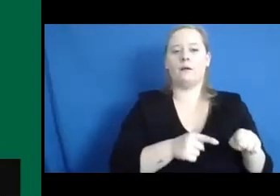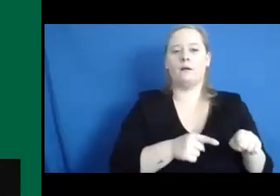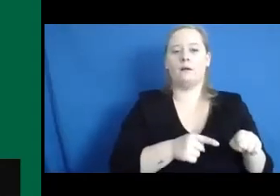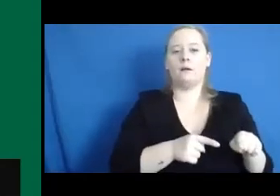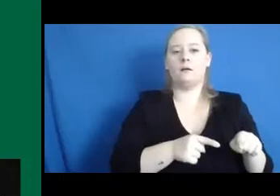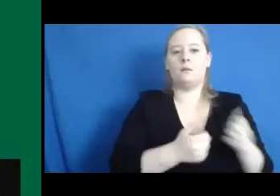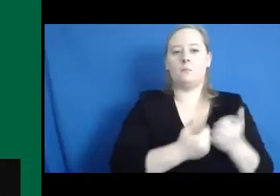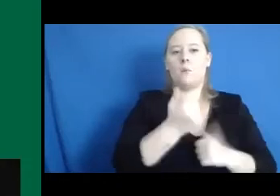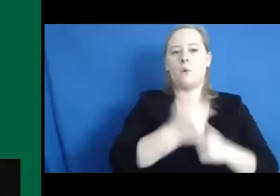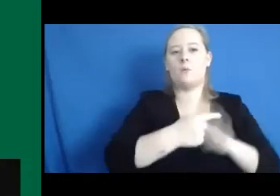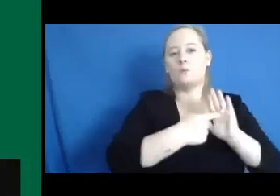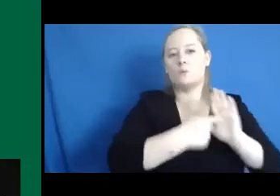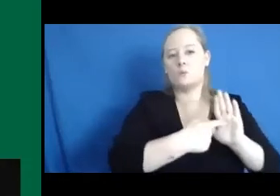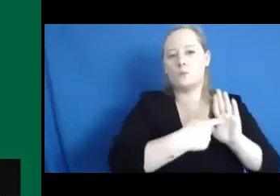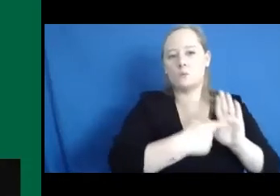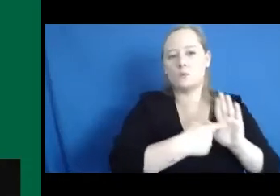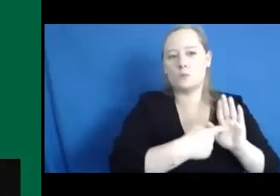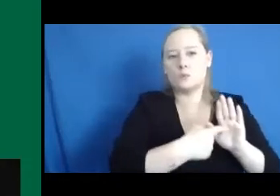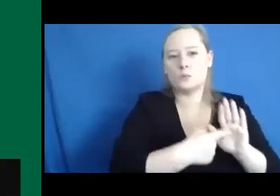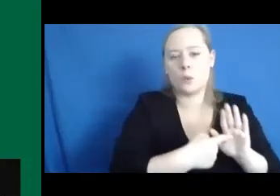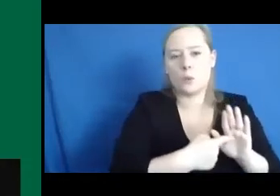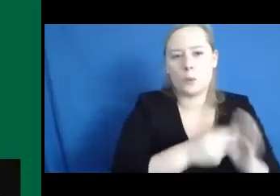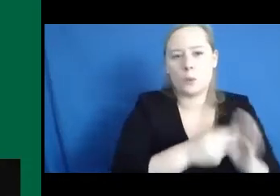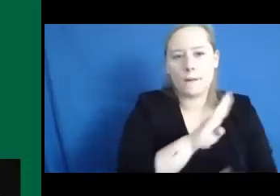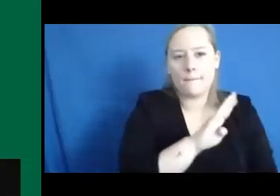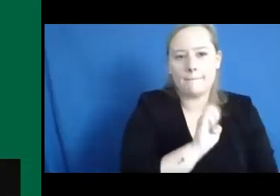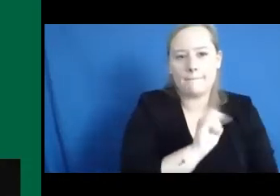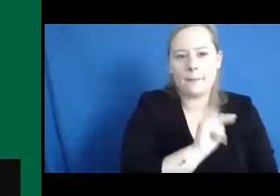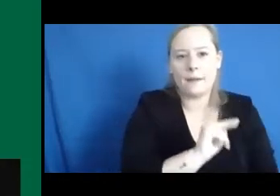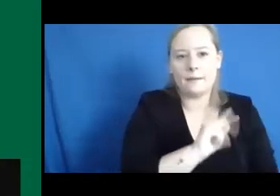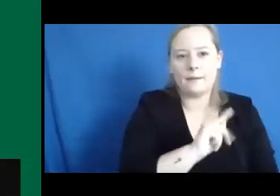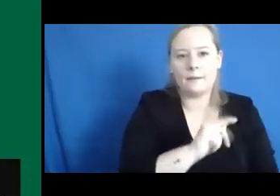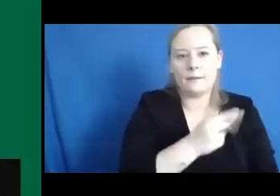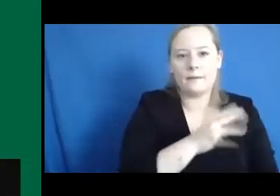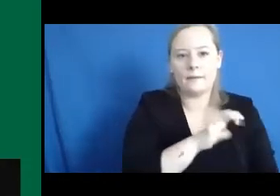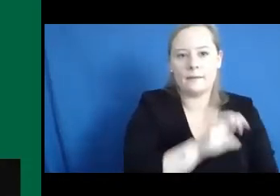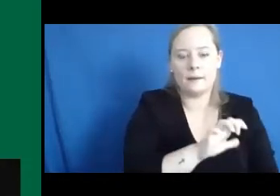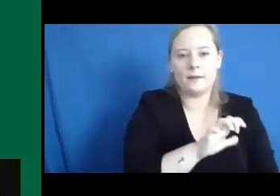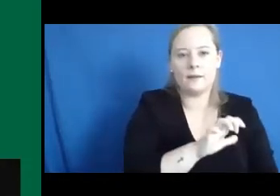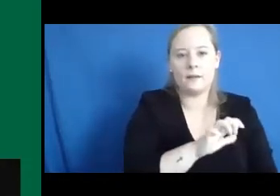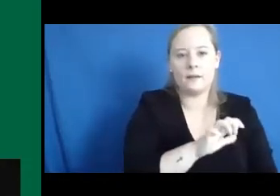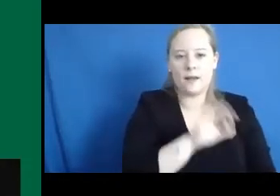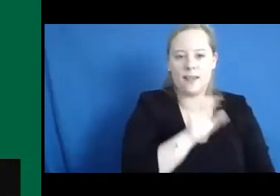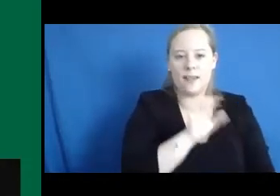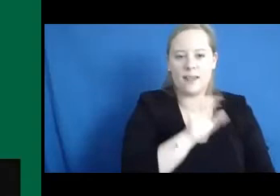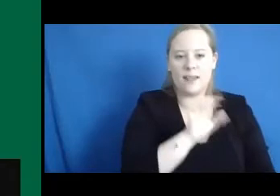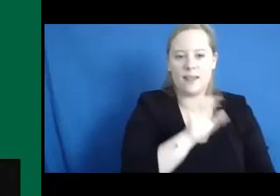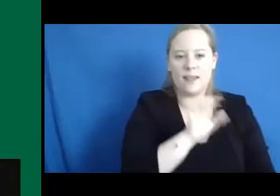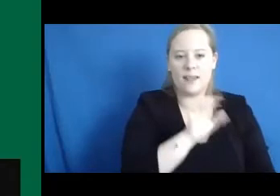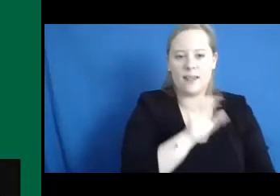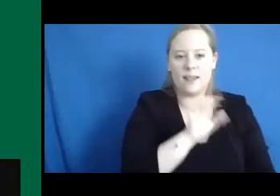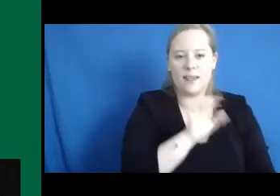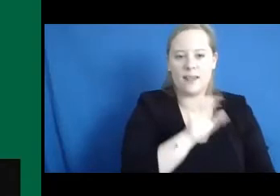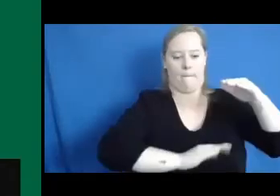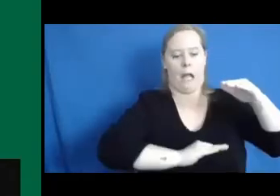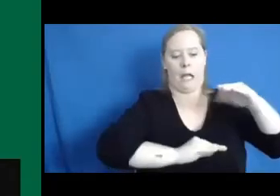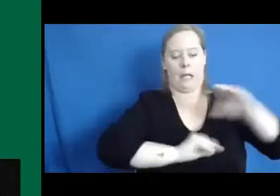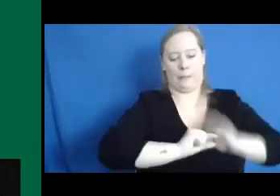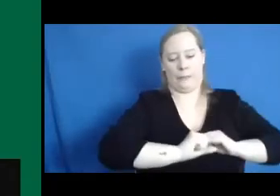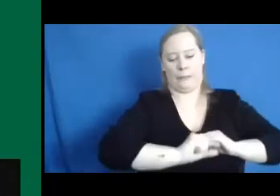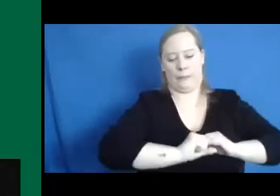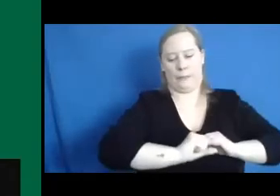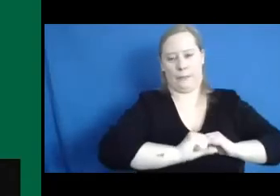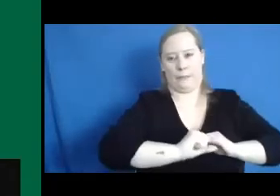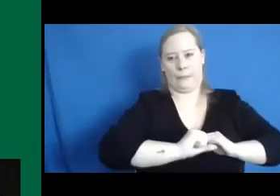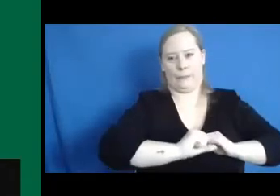be benthic, which are the species that are going to be kind of along the bottom of the reservoir and within